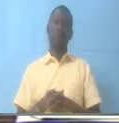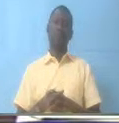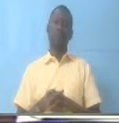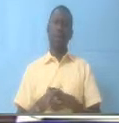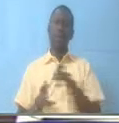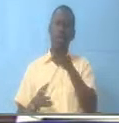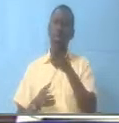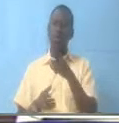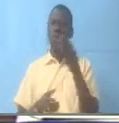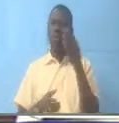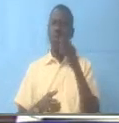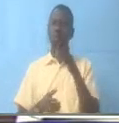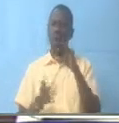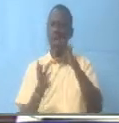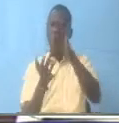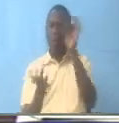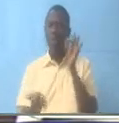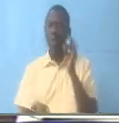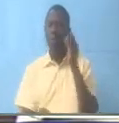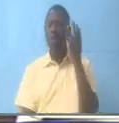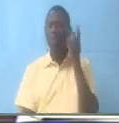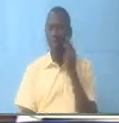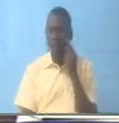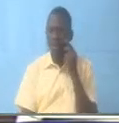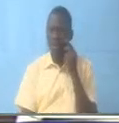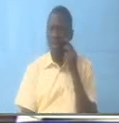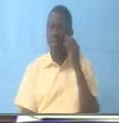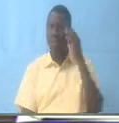General? kañ lañ la tànnoon def la Attorney General.